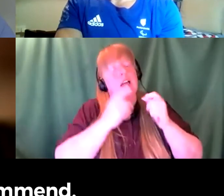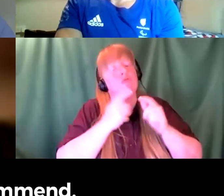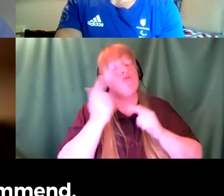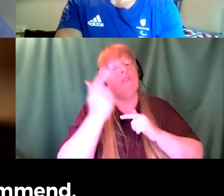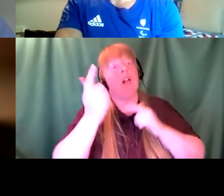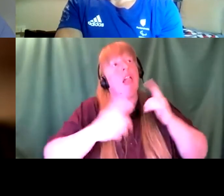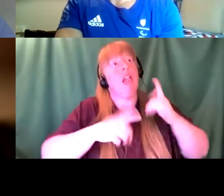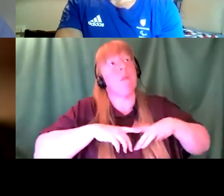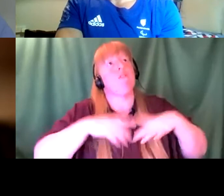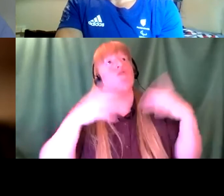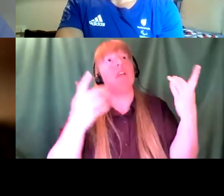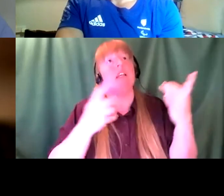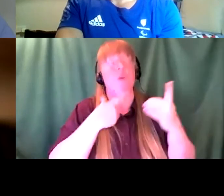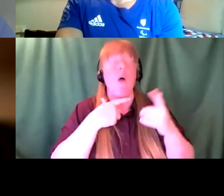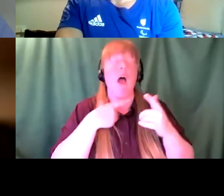recommend.